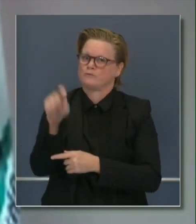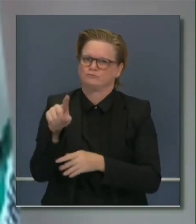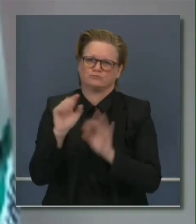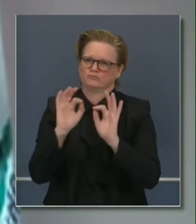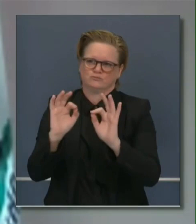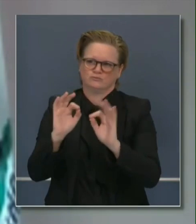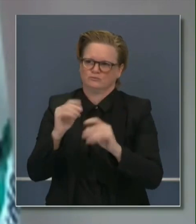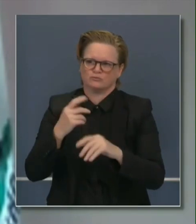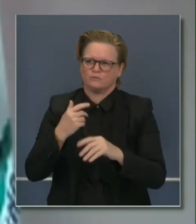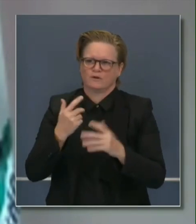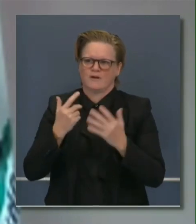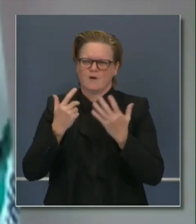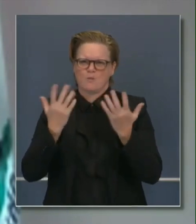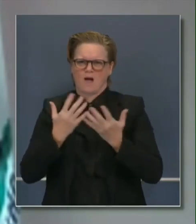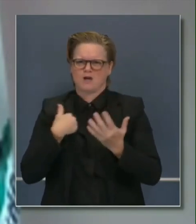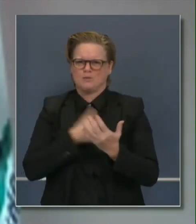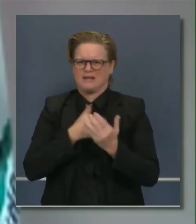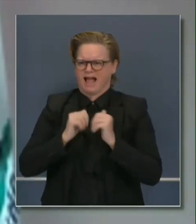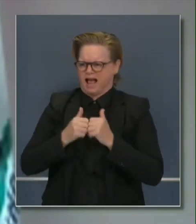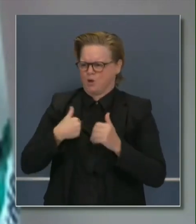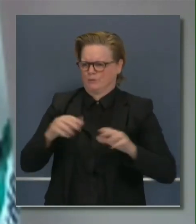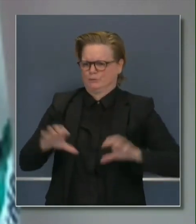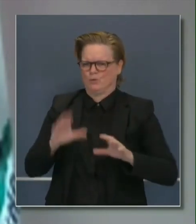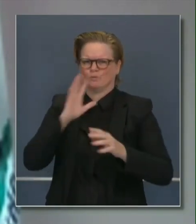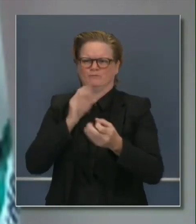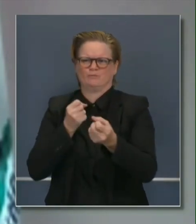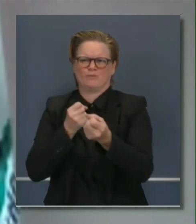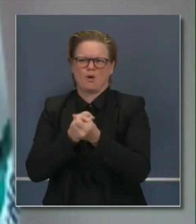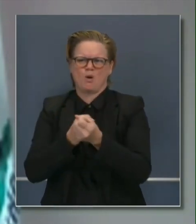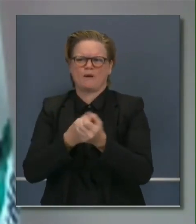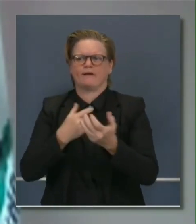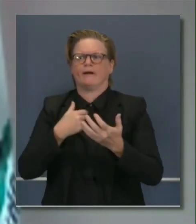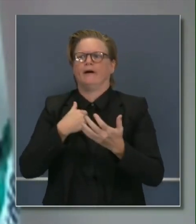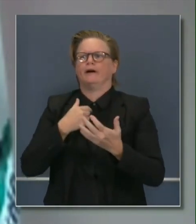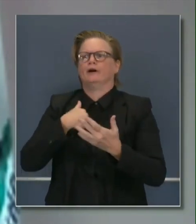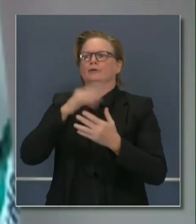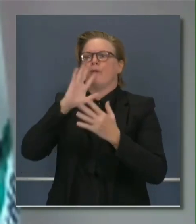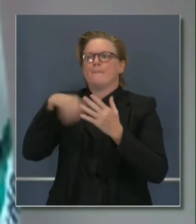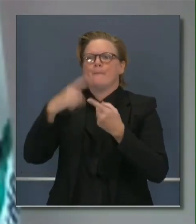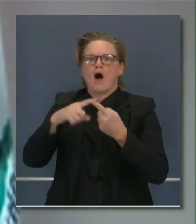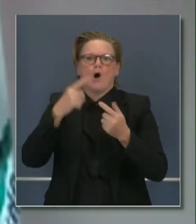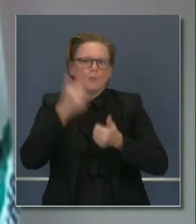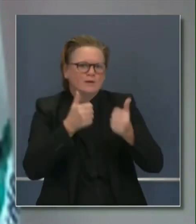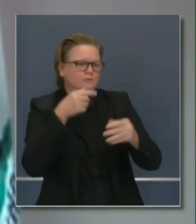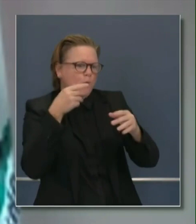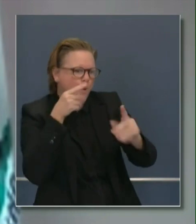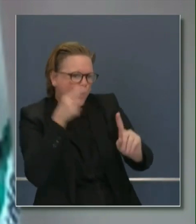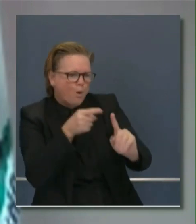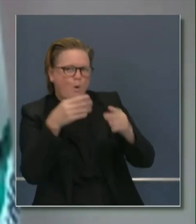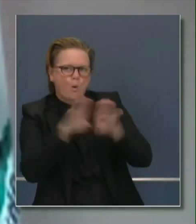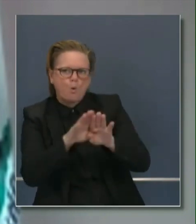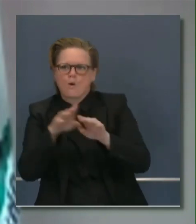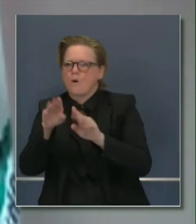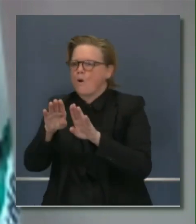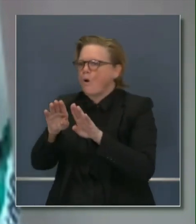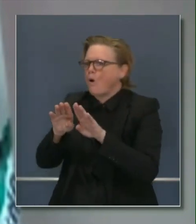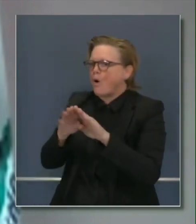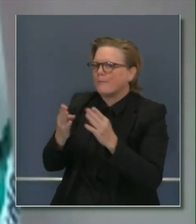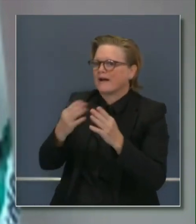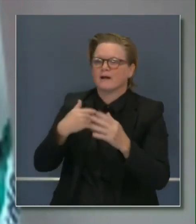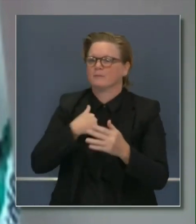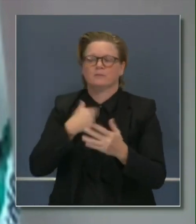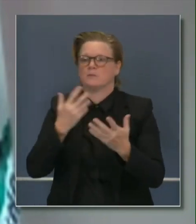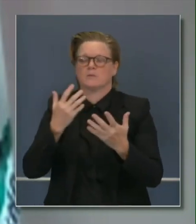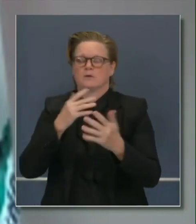get into each specific sector and what data we have on each of those, which I'm happy to talk about